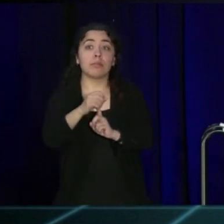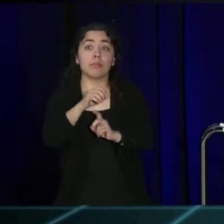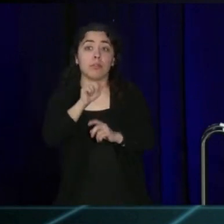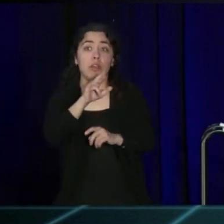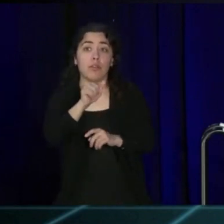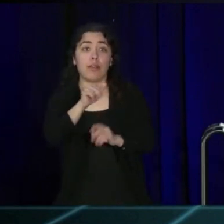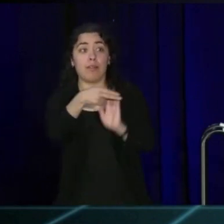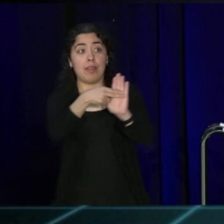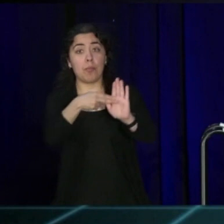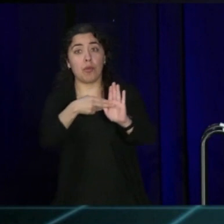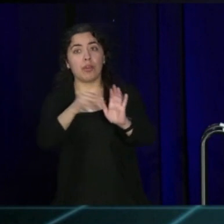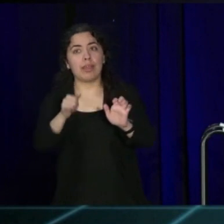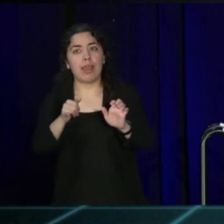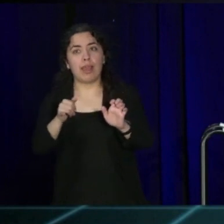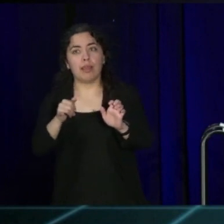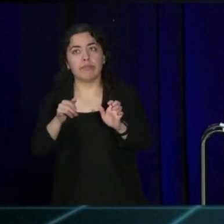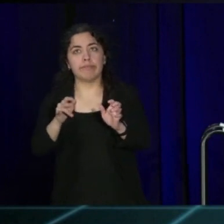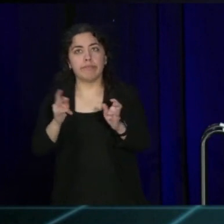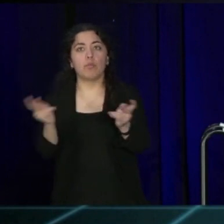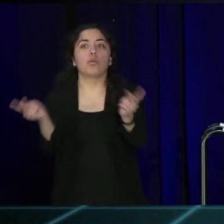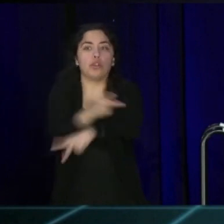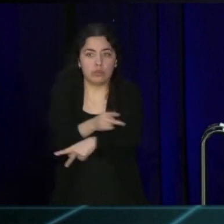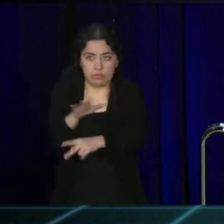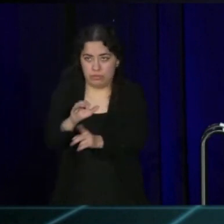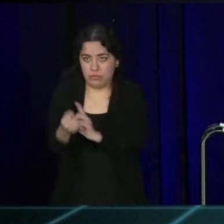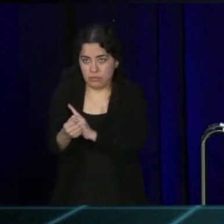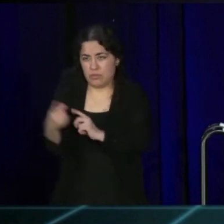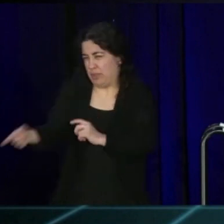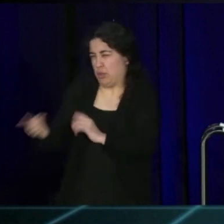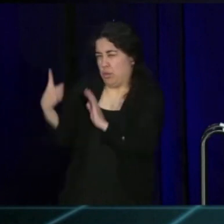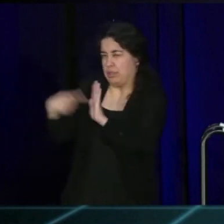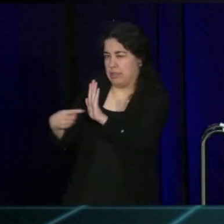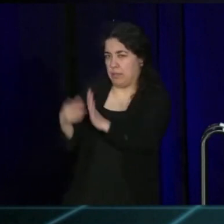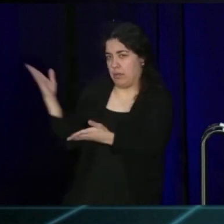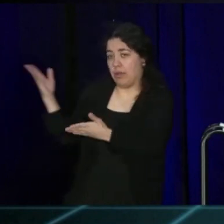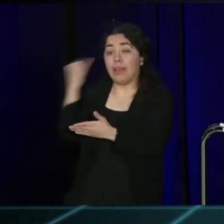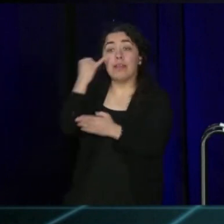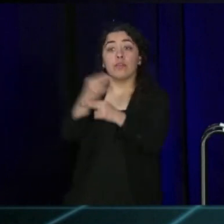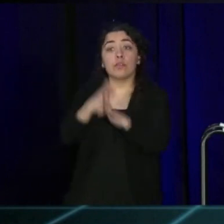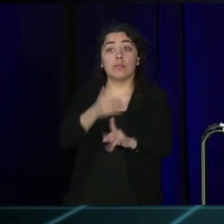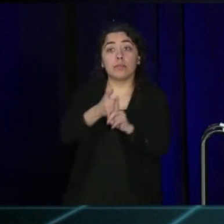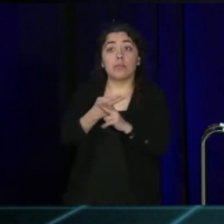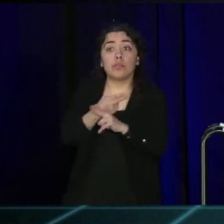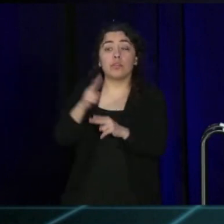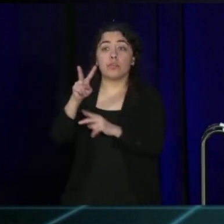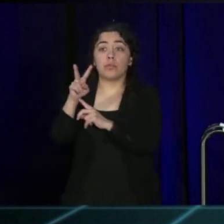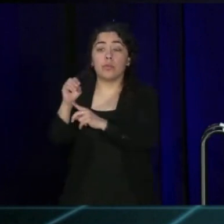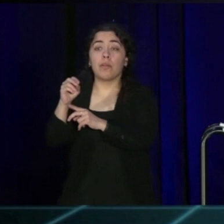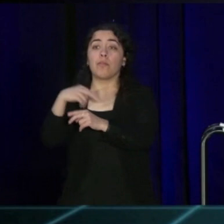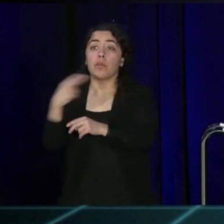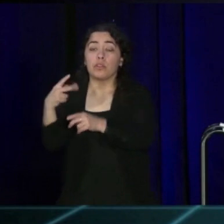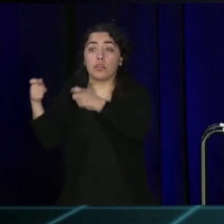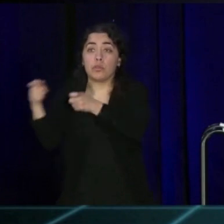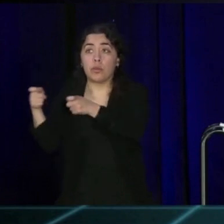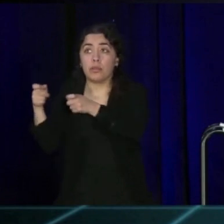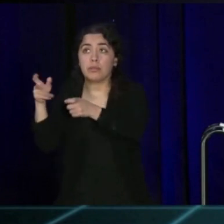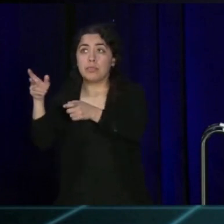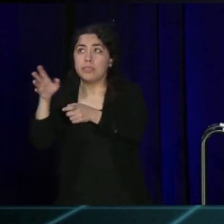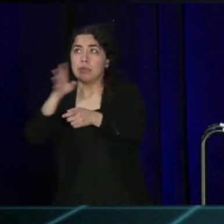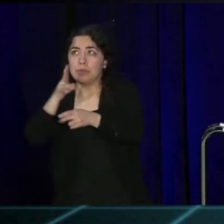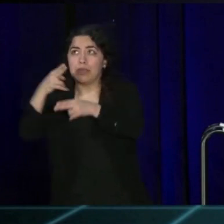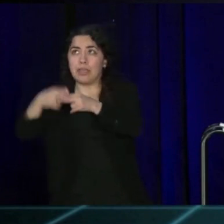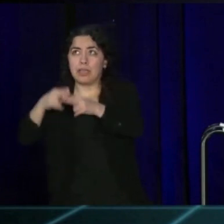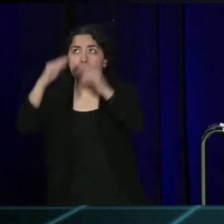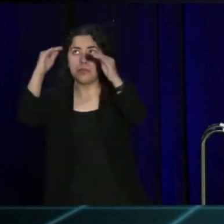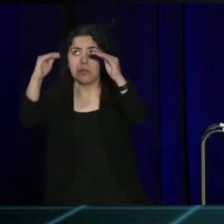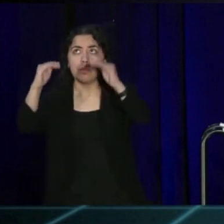like here. Because, for example, users who use voice control, they need to speak out names of the interactive controls on the page in order to